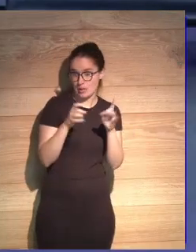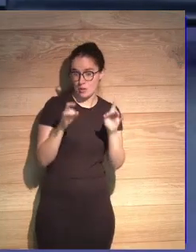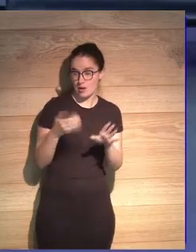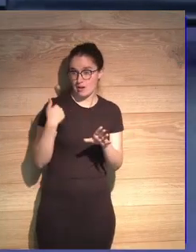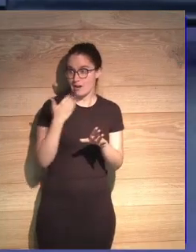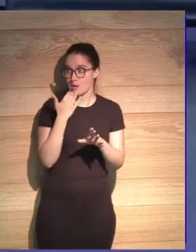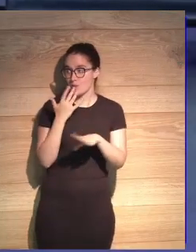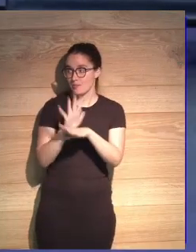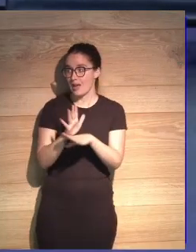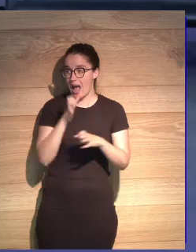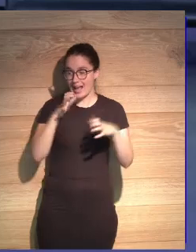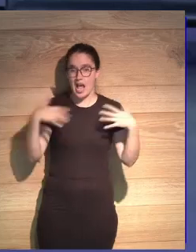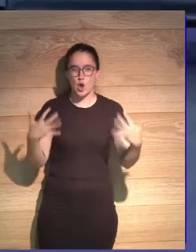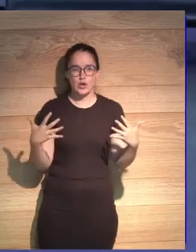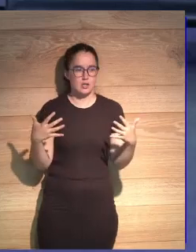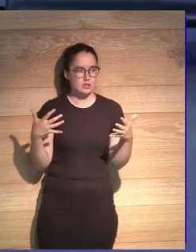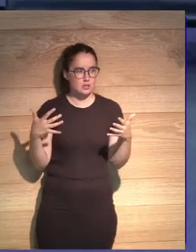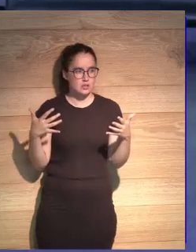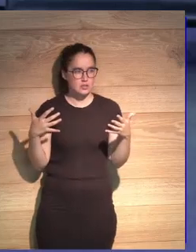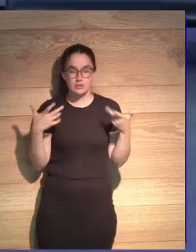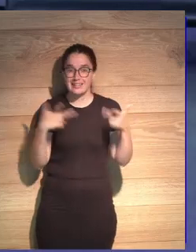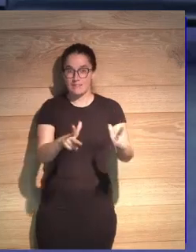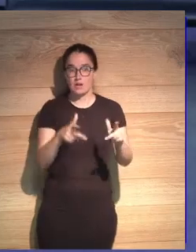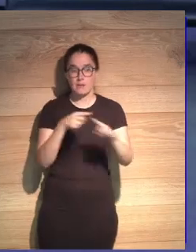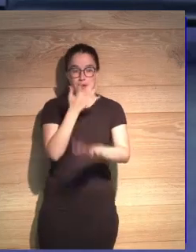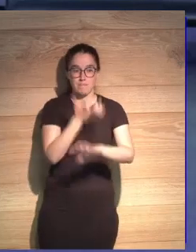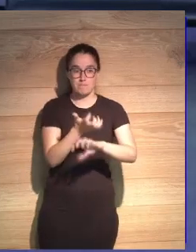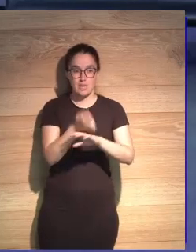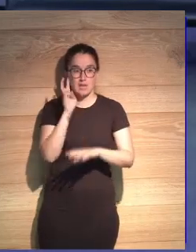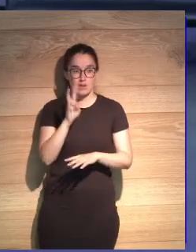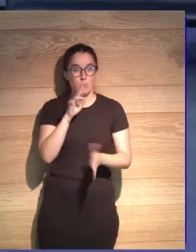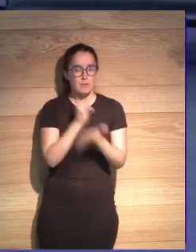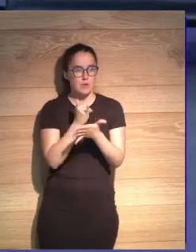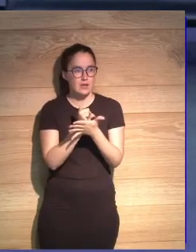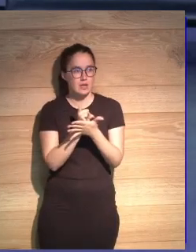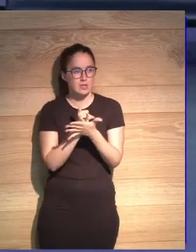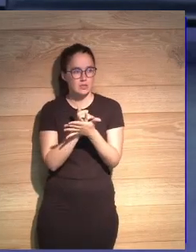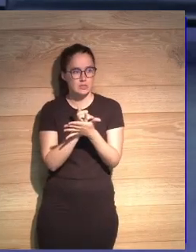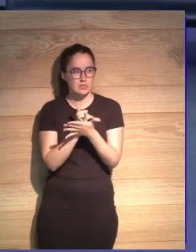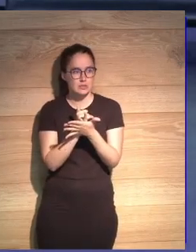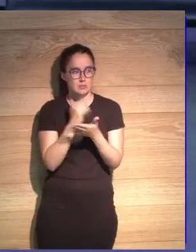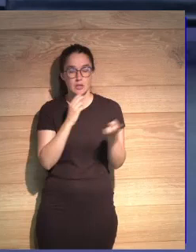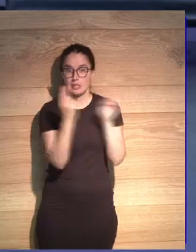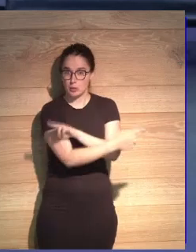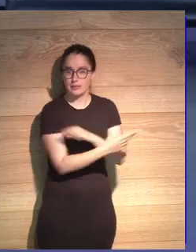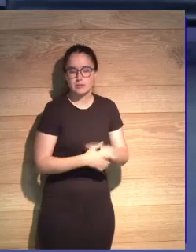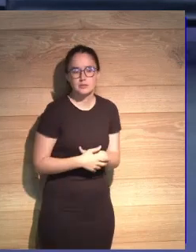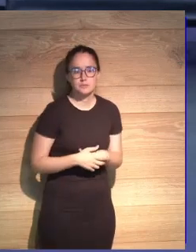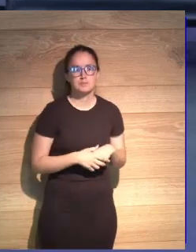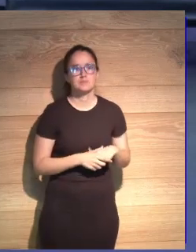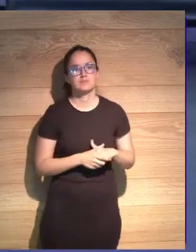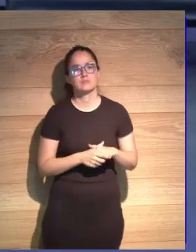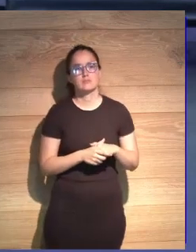of this type of tools that is available currently for downloading or to test